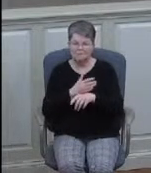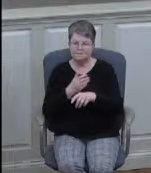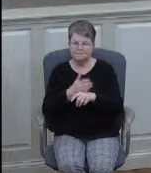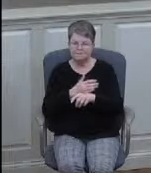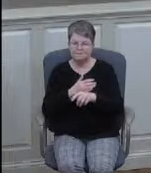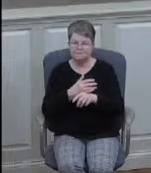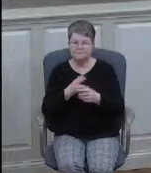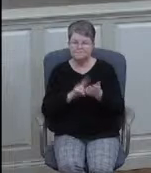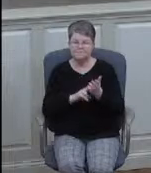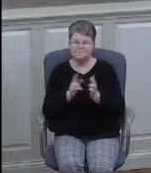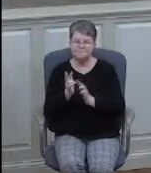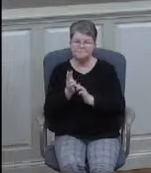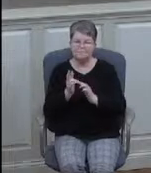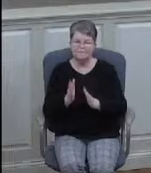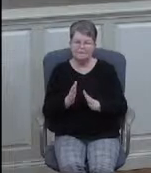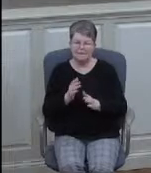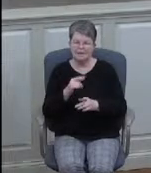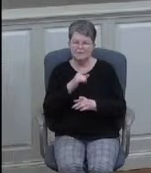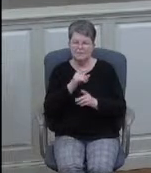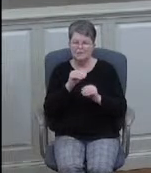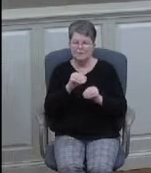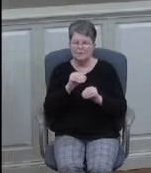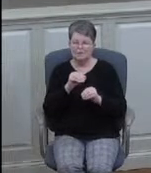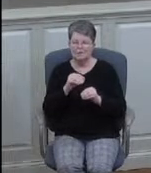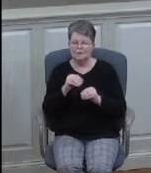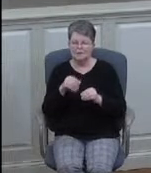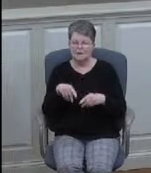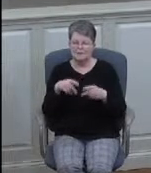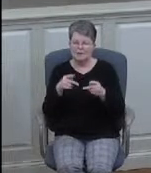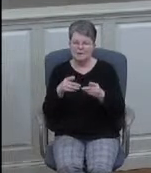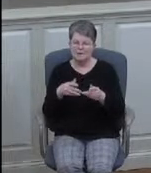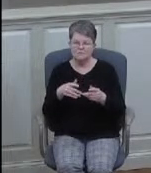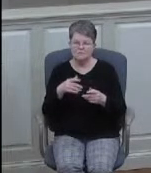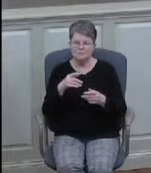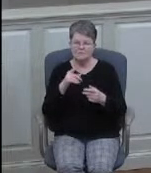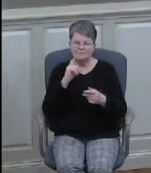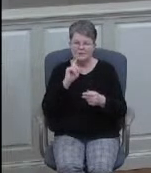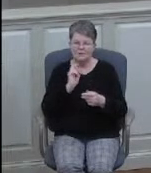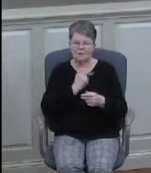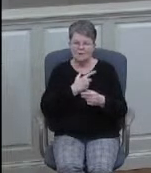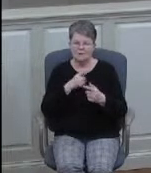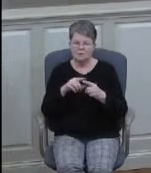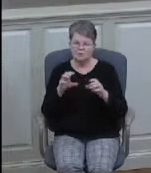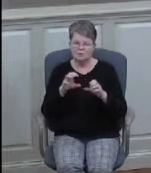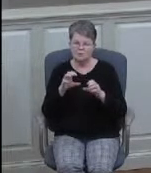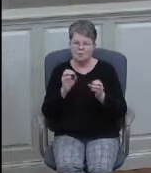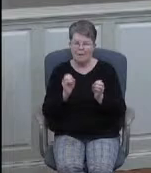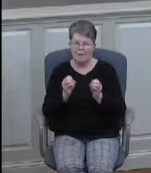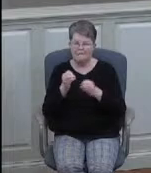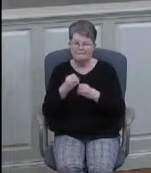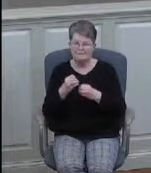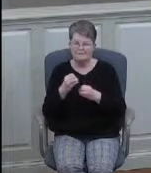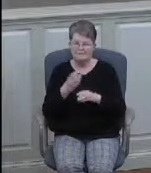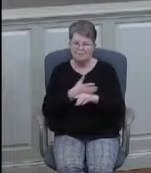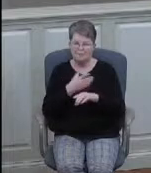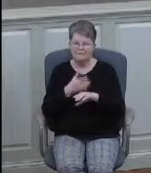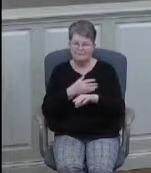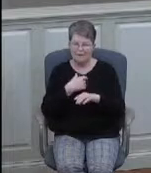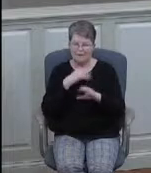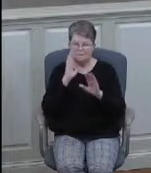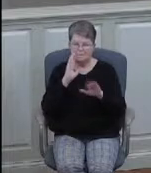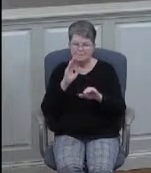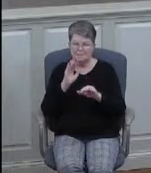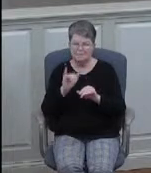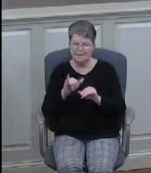contractor next door on the central fire station, is putting together a proposal for us to do the office renovations. And I've been actually expecting that